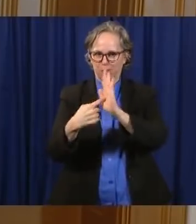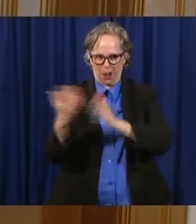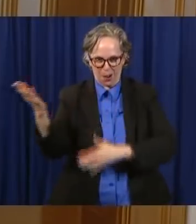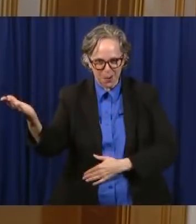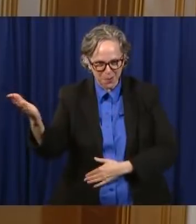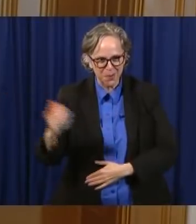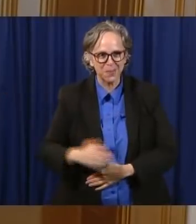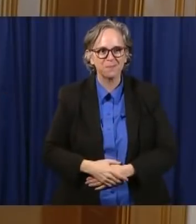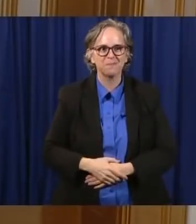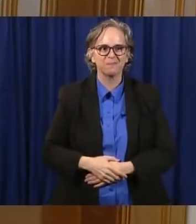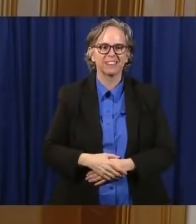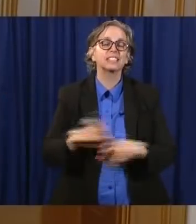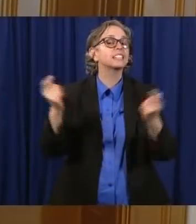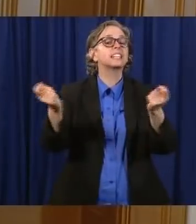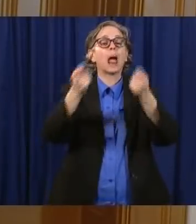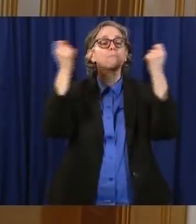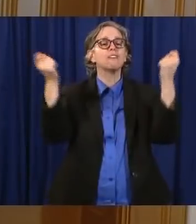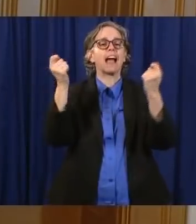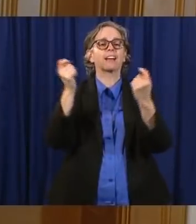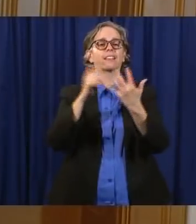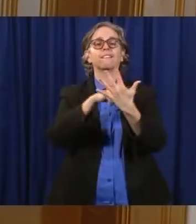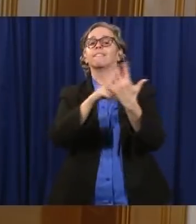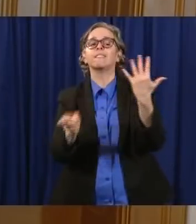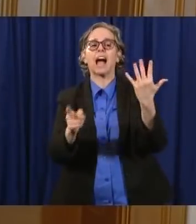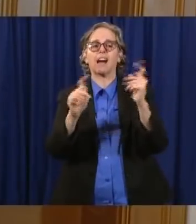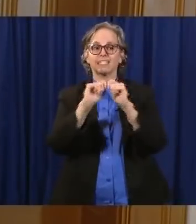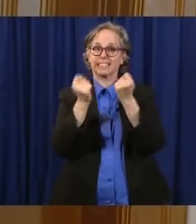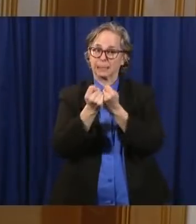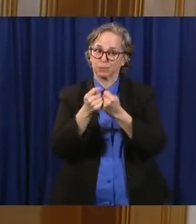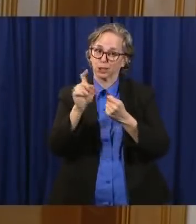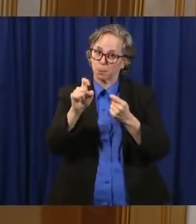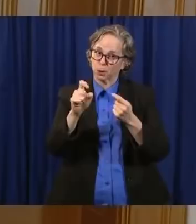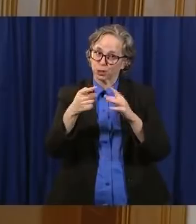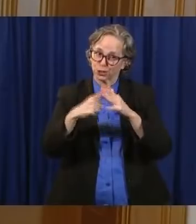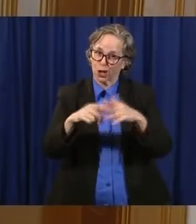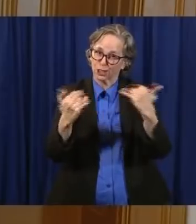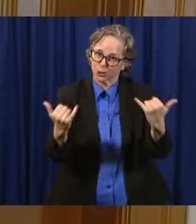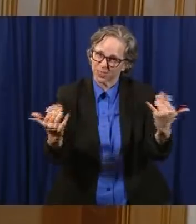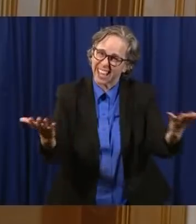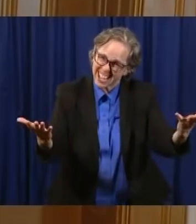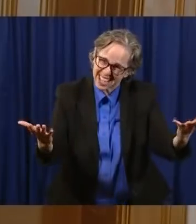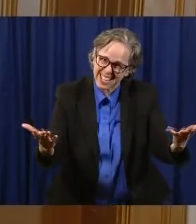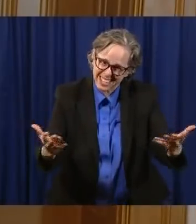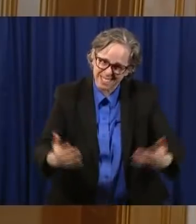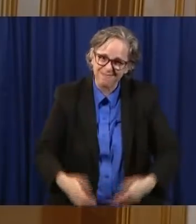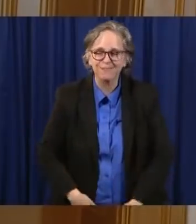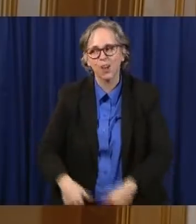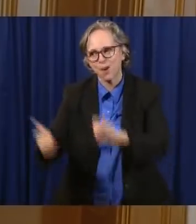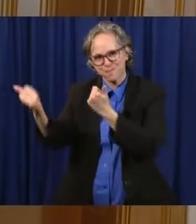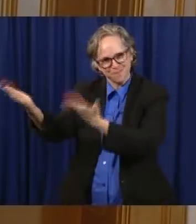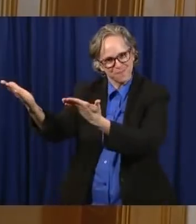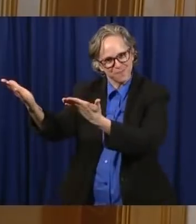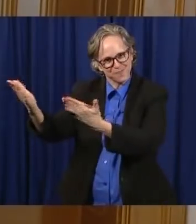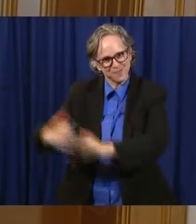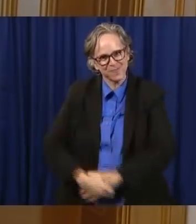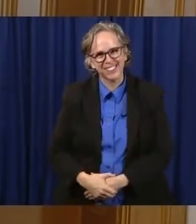kind of celebrate the 5 teams that were supposed to open today. Eric, you want to play the video?